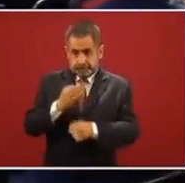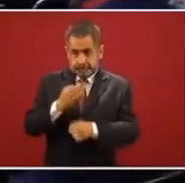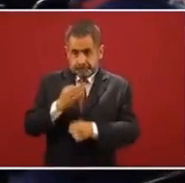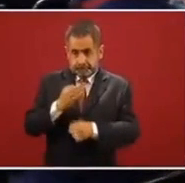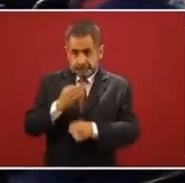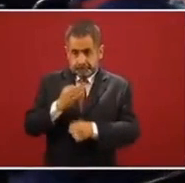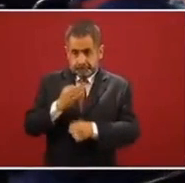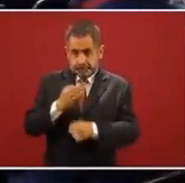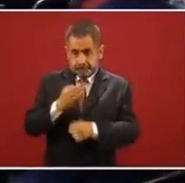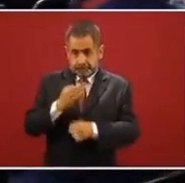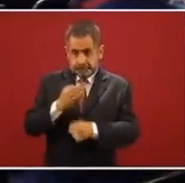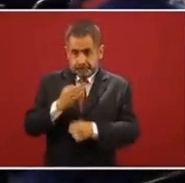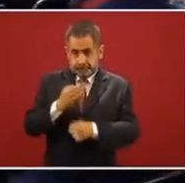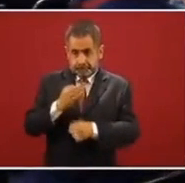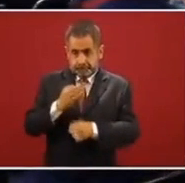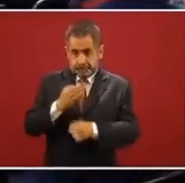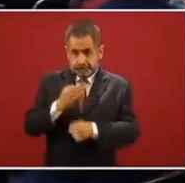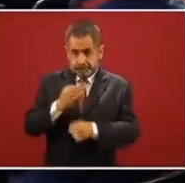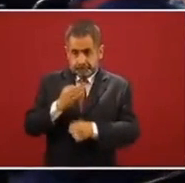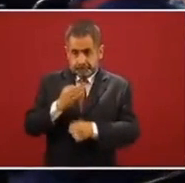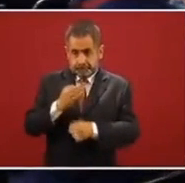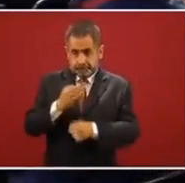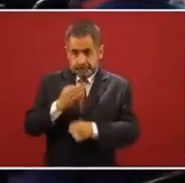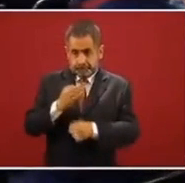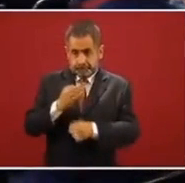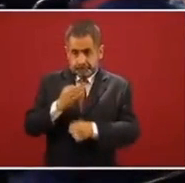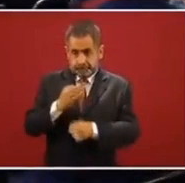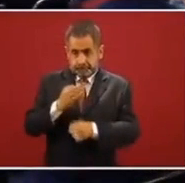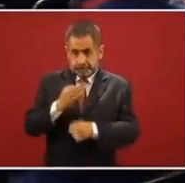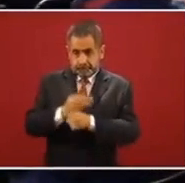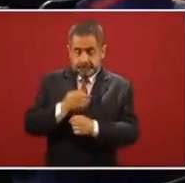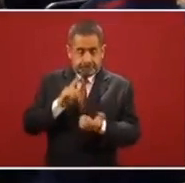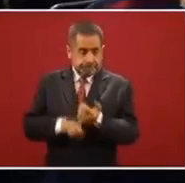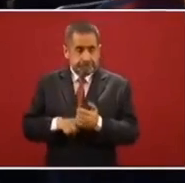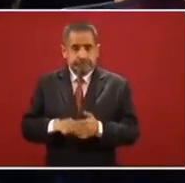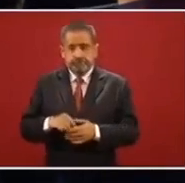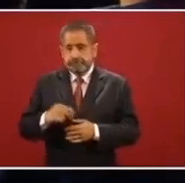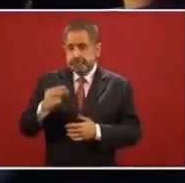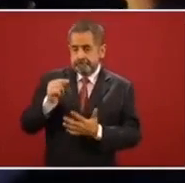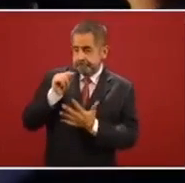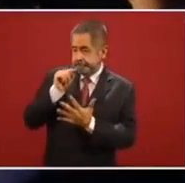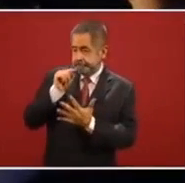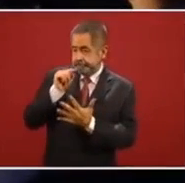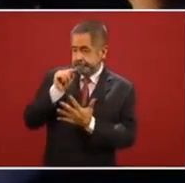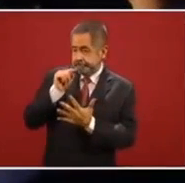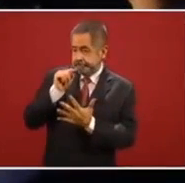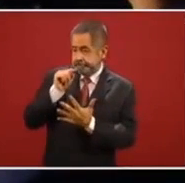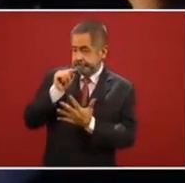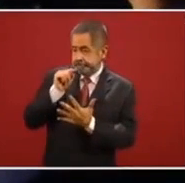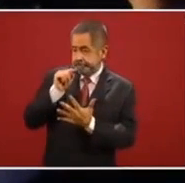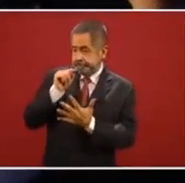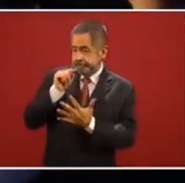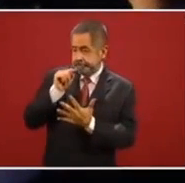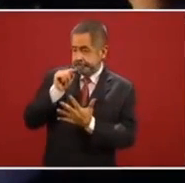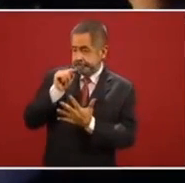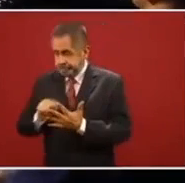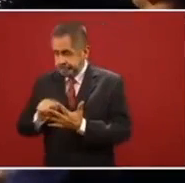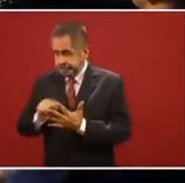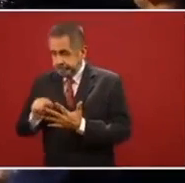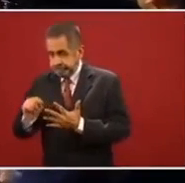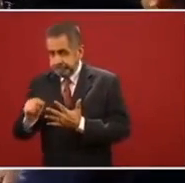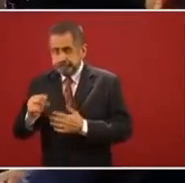se And up to this moment, all the capacities or all the agencies necesitan desarrollar y that need to be